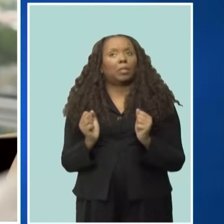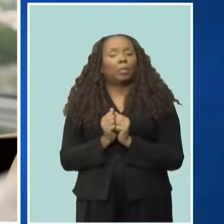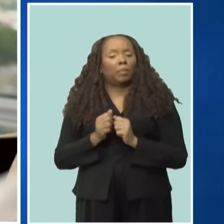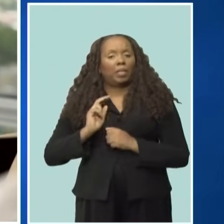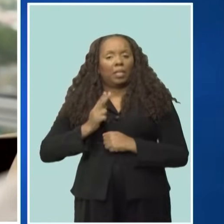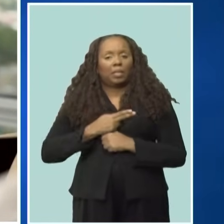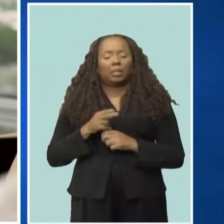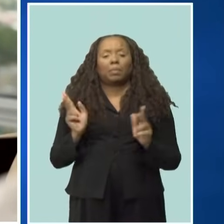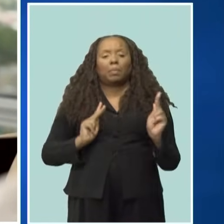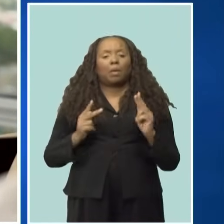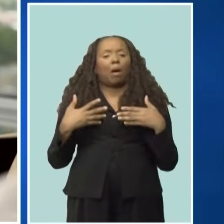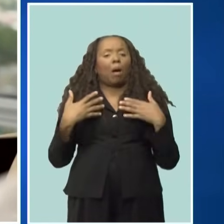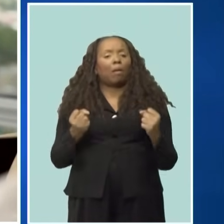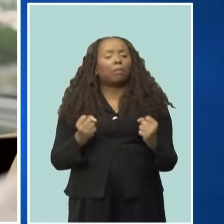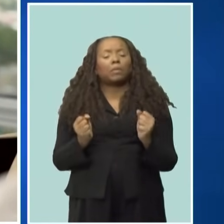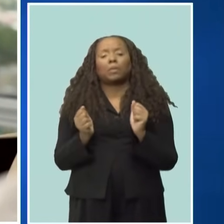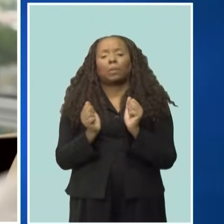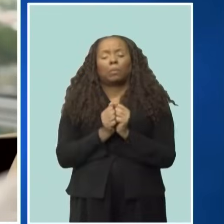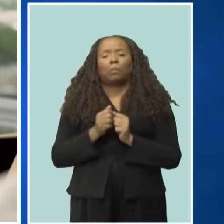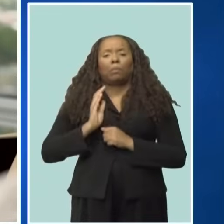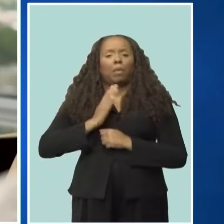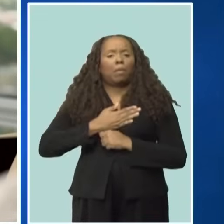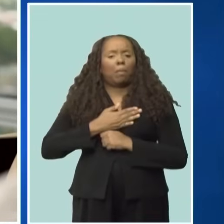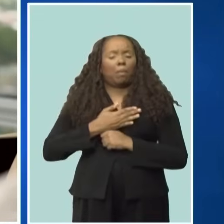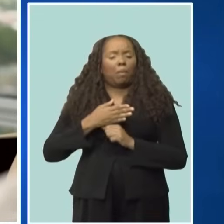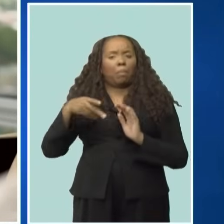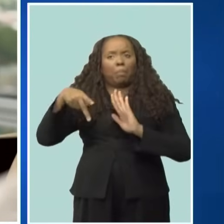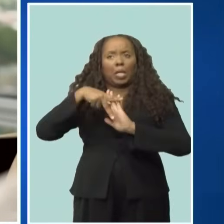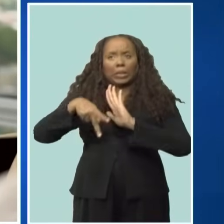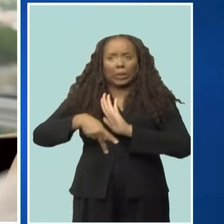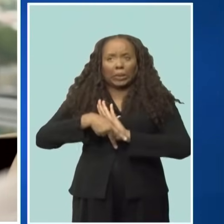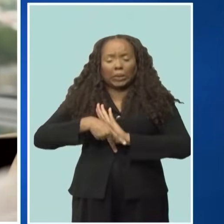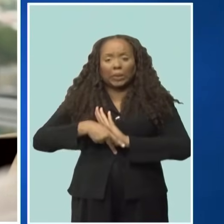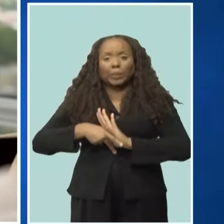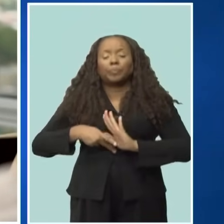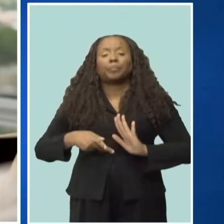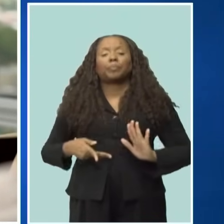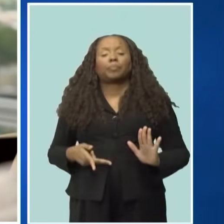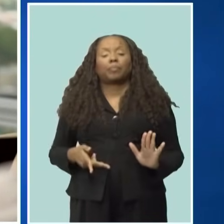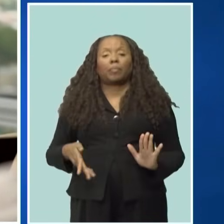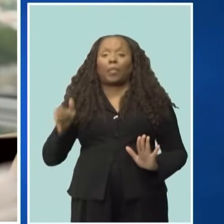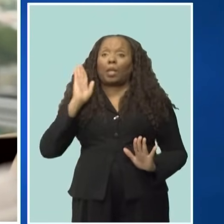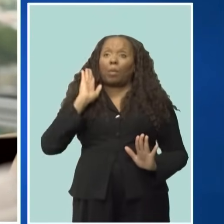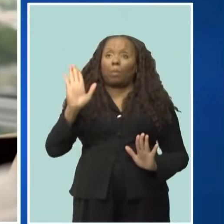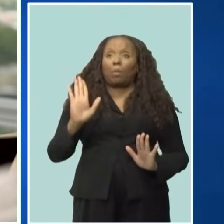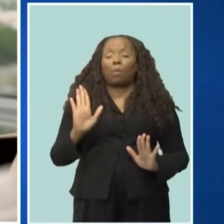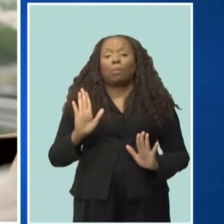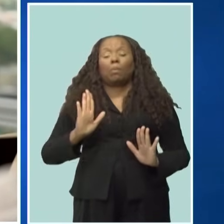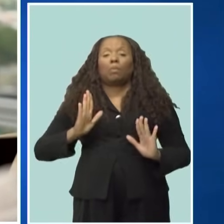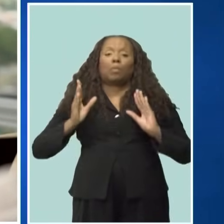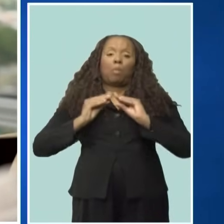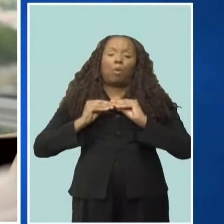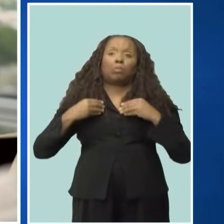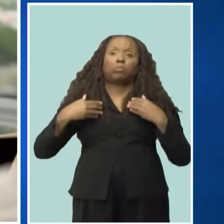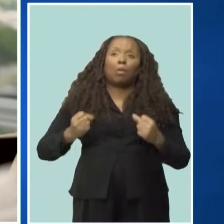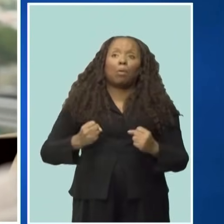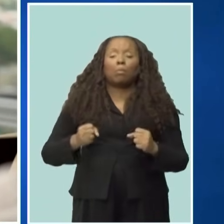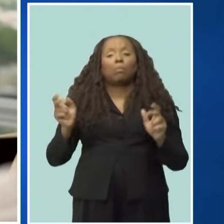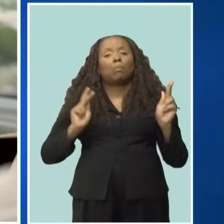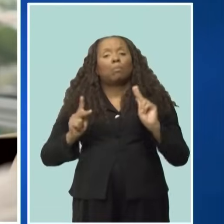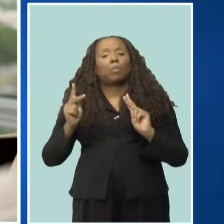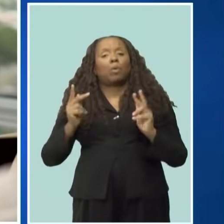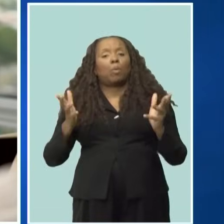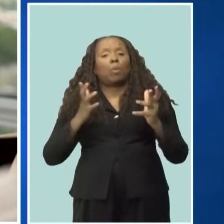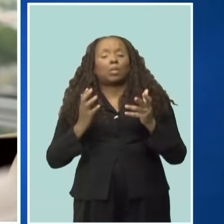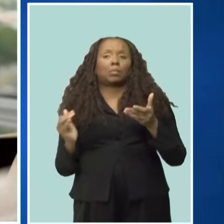program and policies. It now continues to strengthen our position in the eyes of investors and development